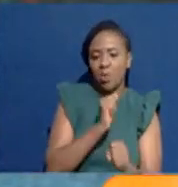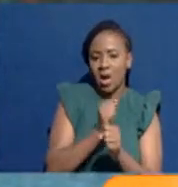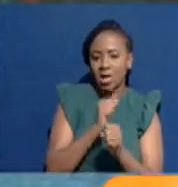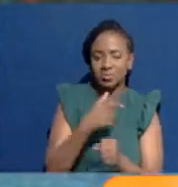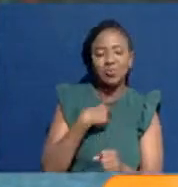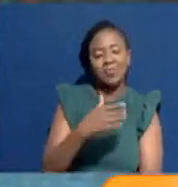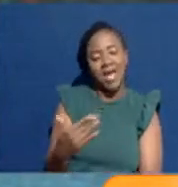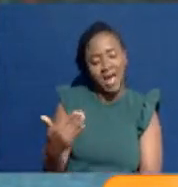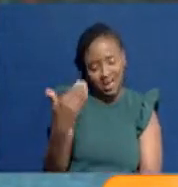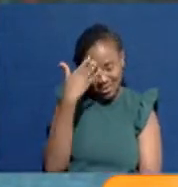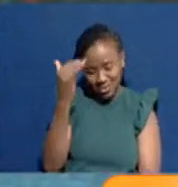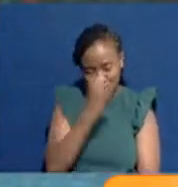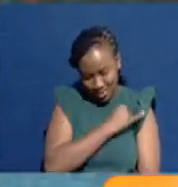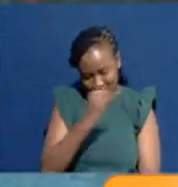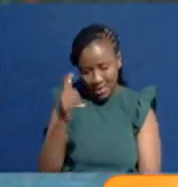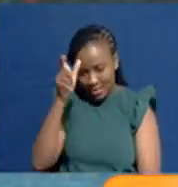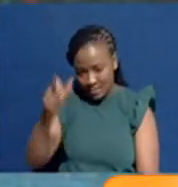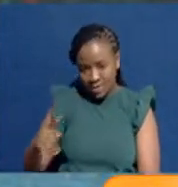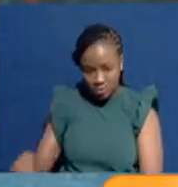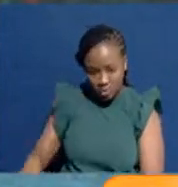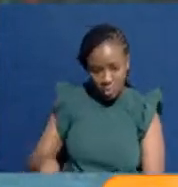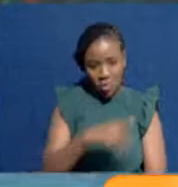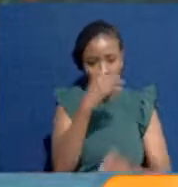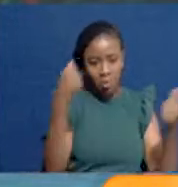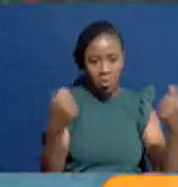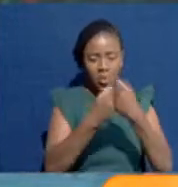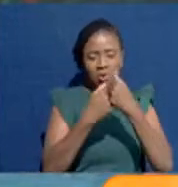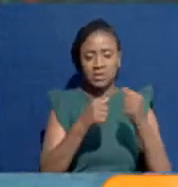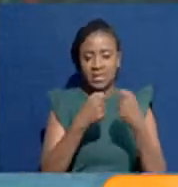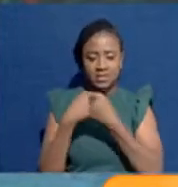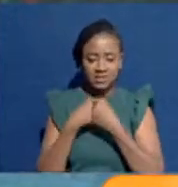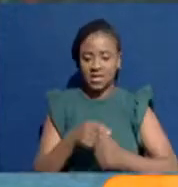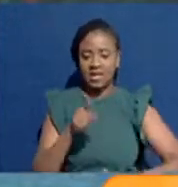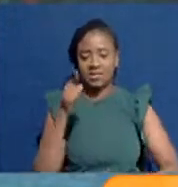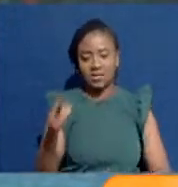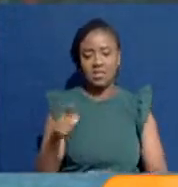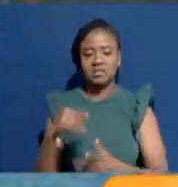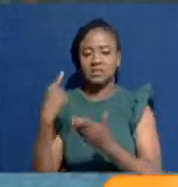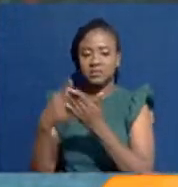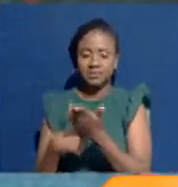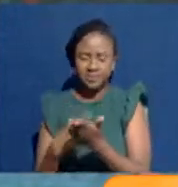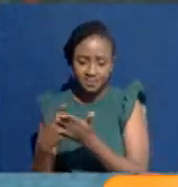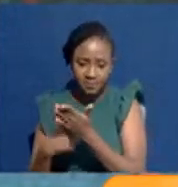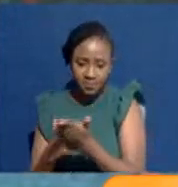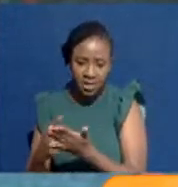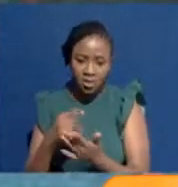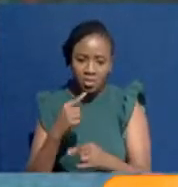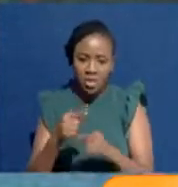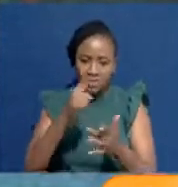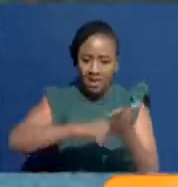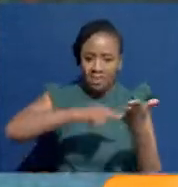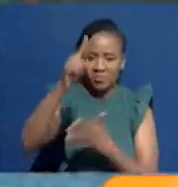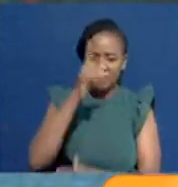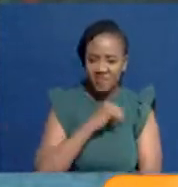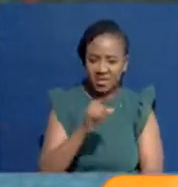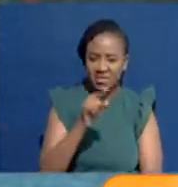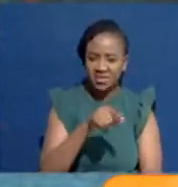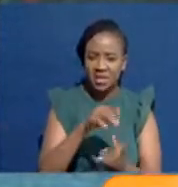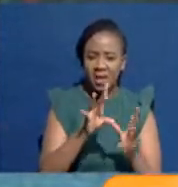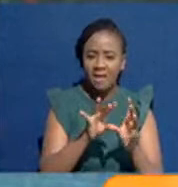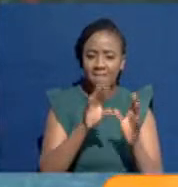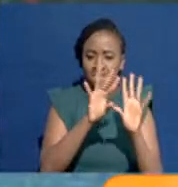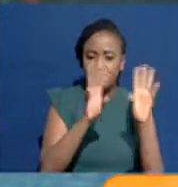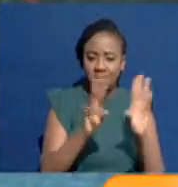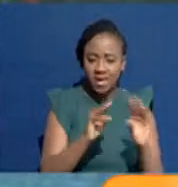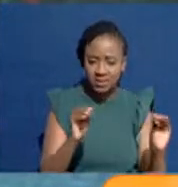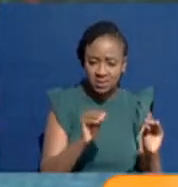court and challenge those estimates that you have passed. But for me, what I feel is that public participation needs to be done properly and the